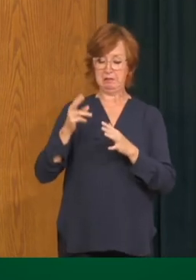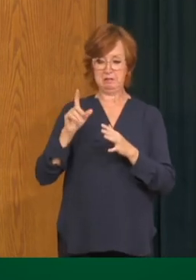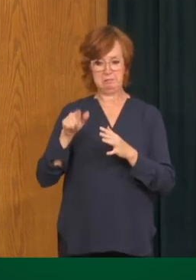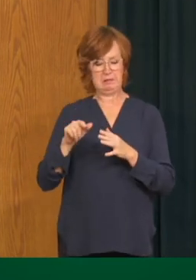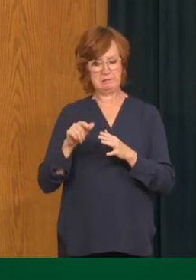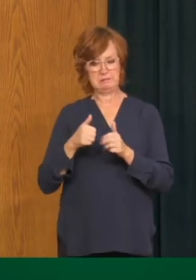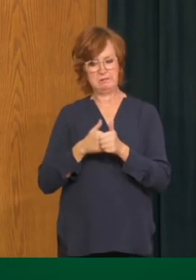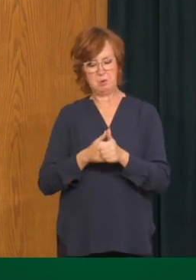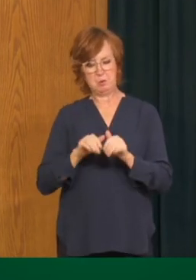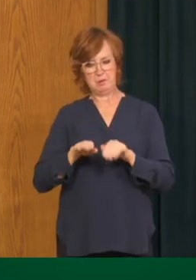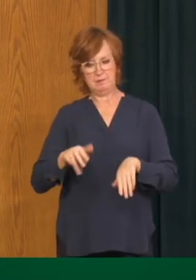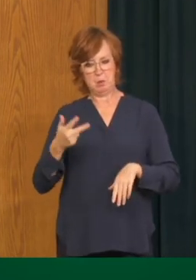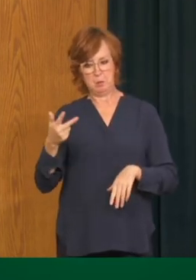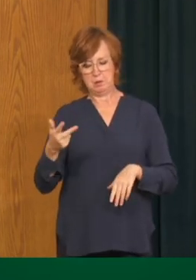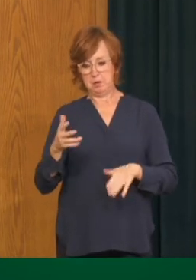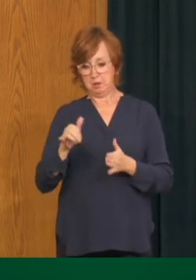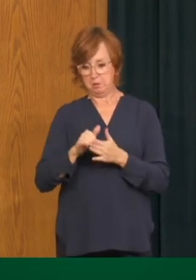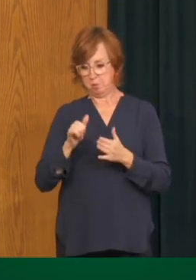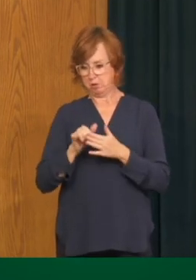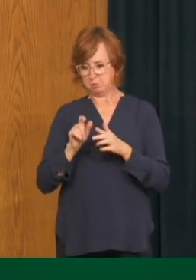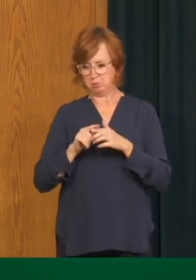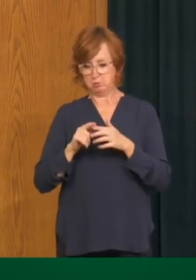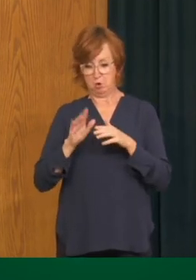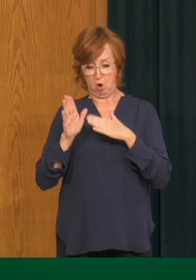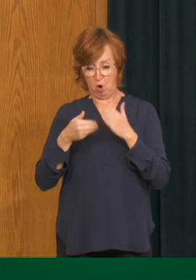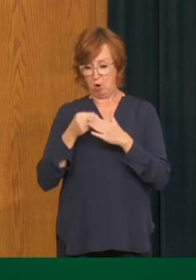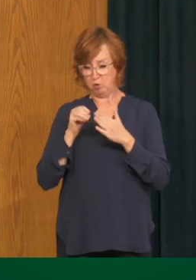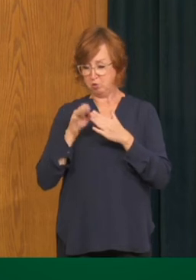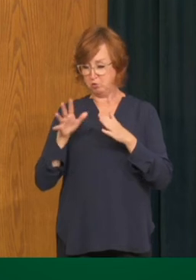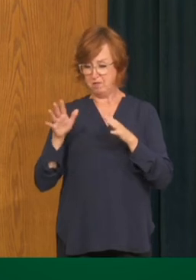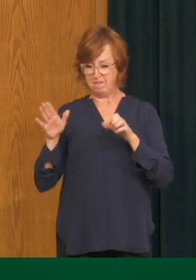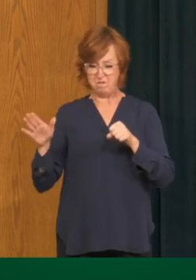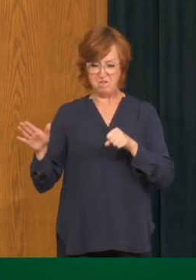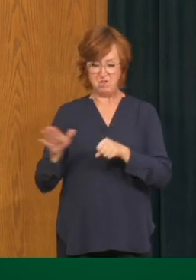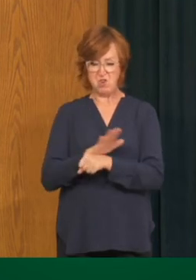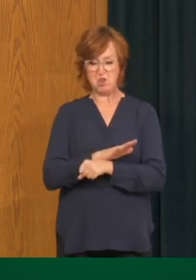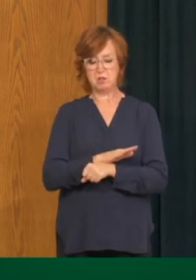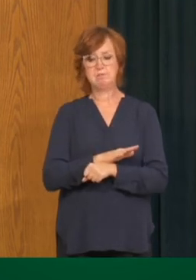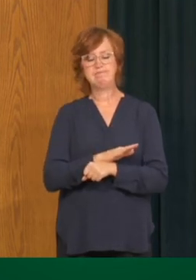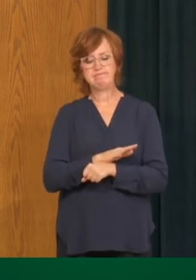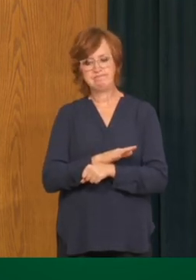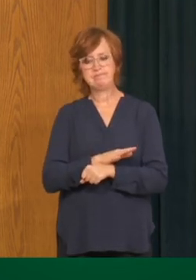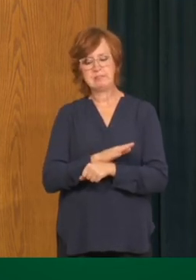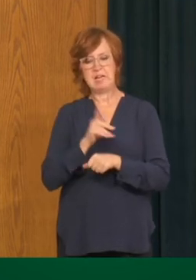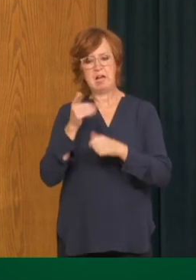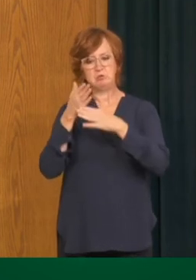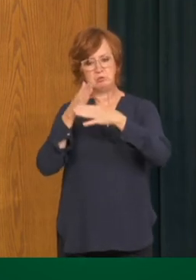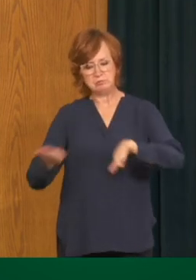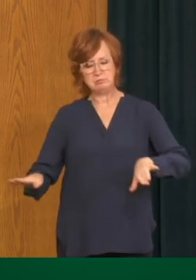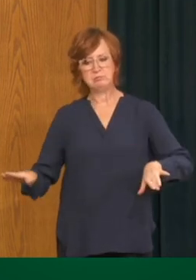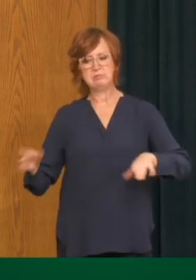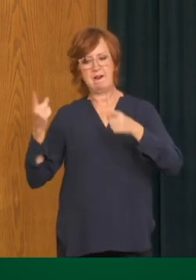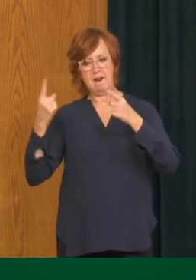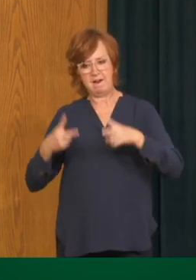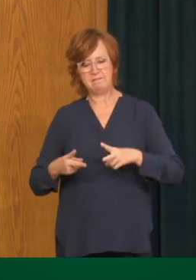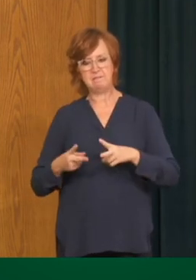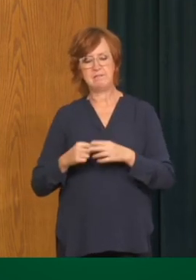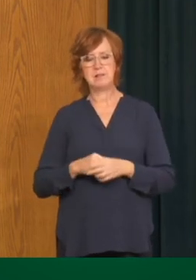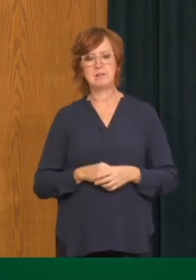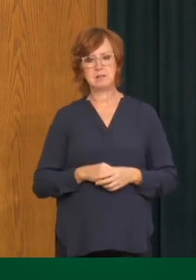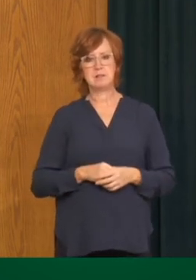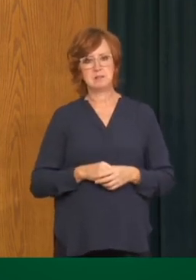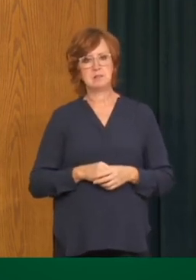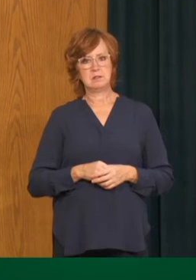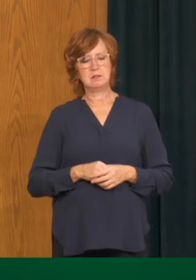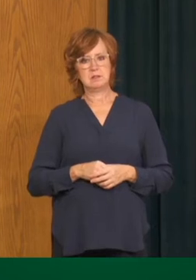in that specific school or even that specific classroom. So There are a number of tools at our disposal,